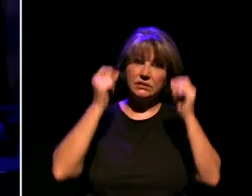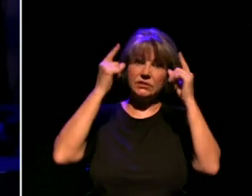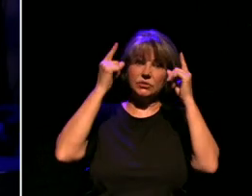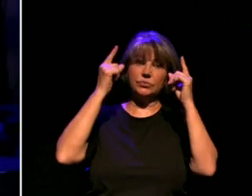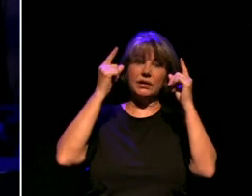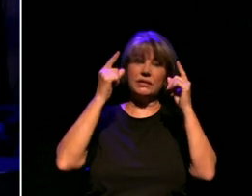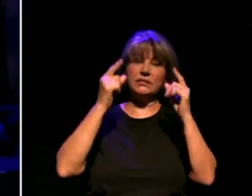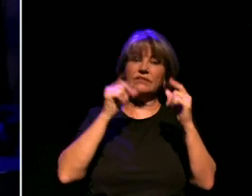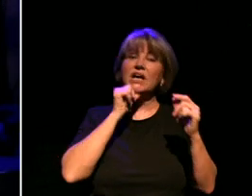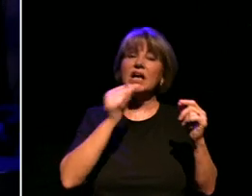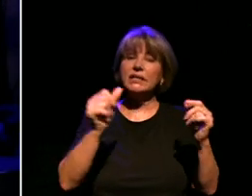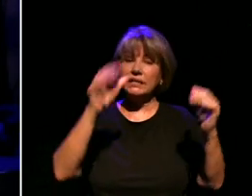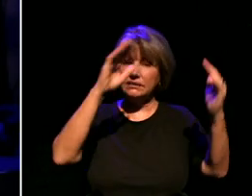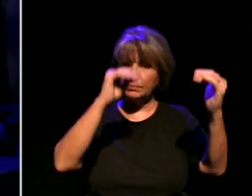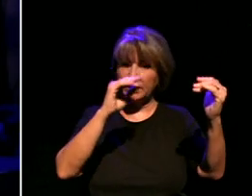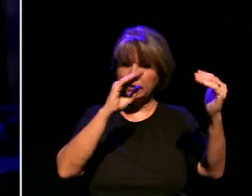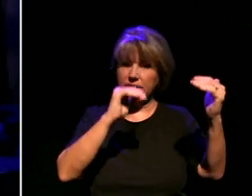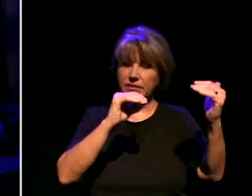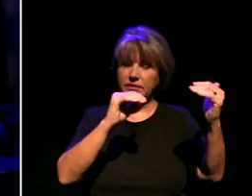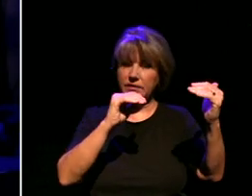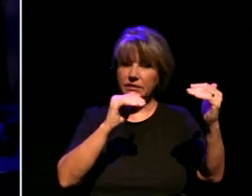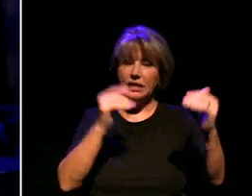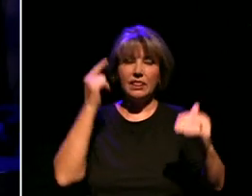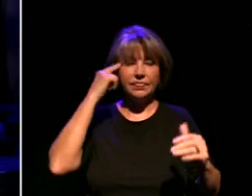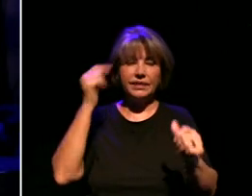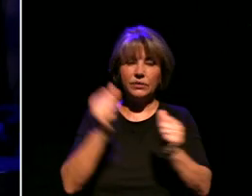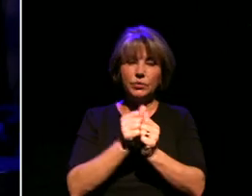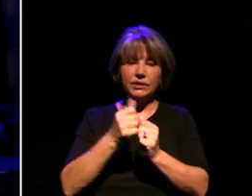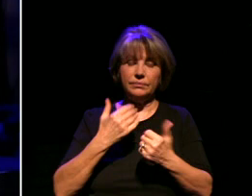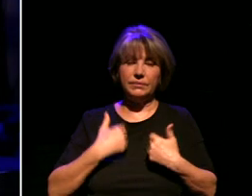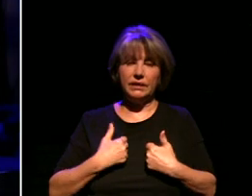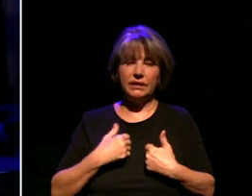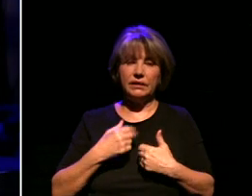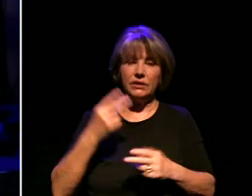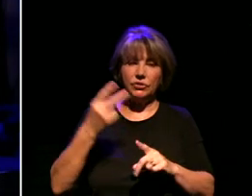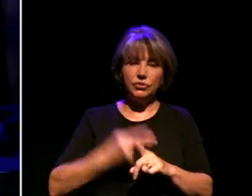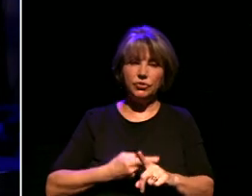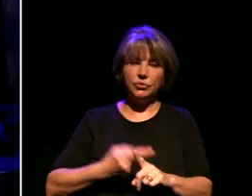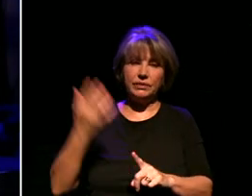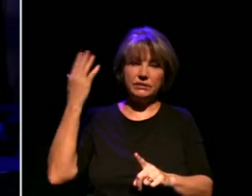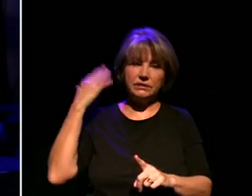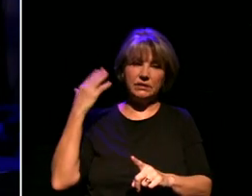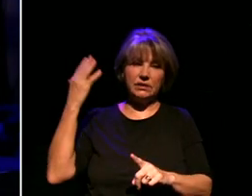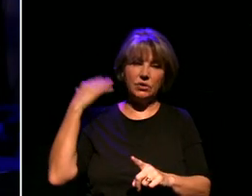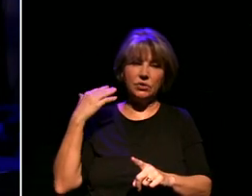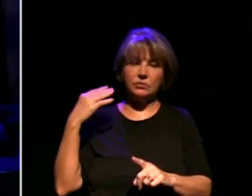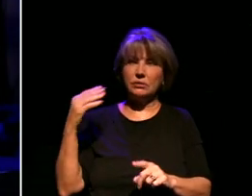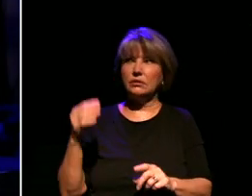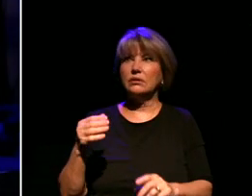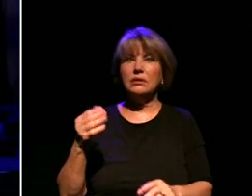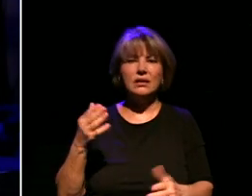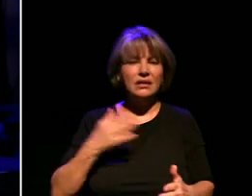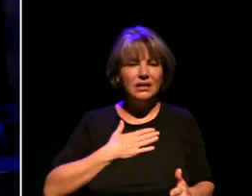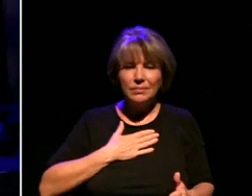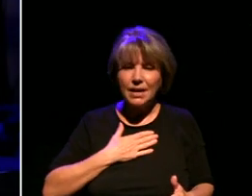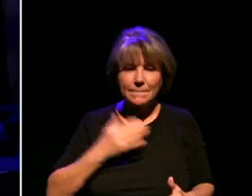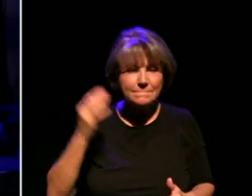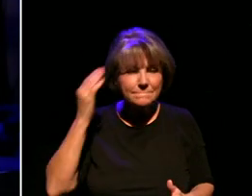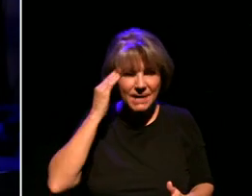the unexpected. Now, think with me, just 2 months ago, nowhere in my mind did I